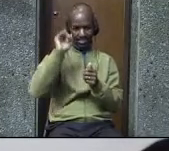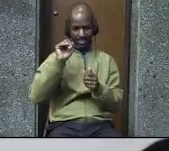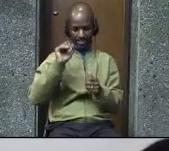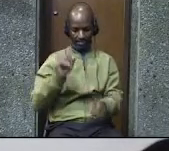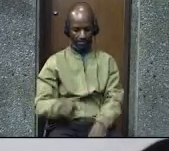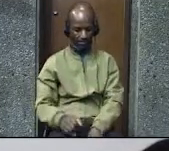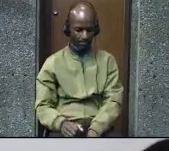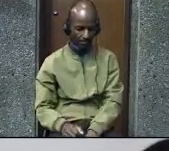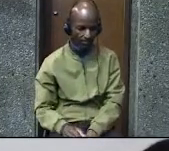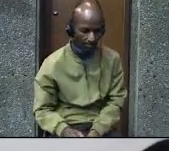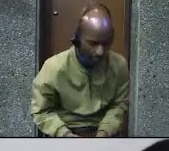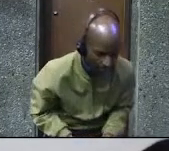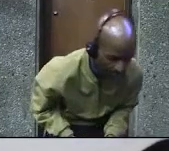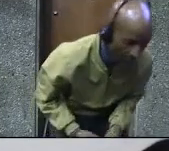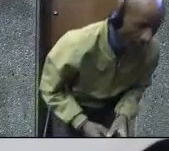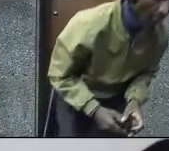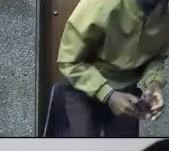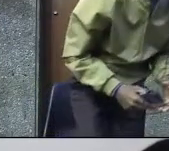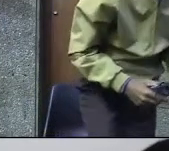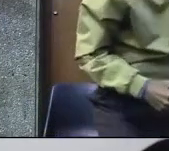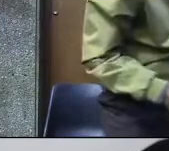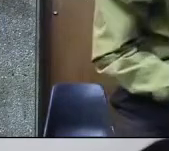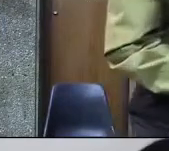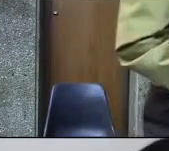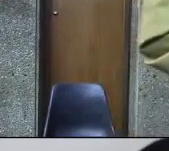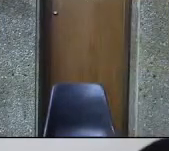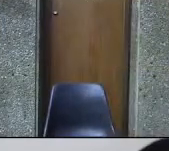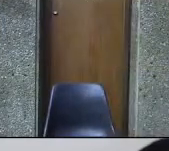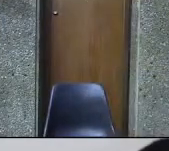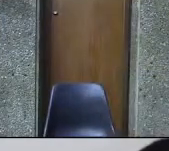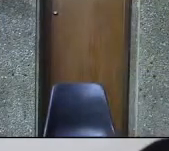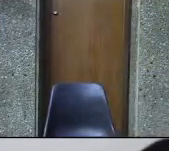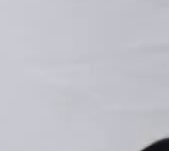yeah. Let's invite you.